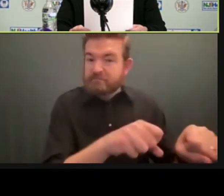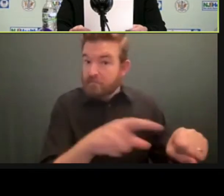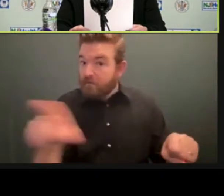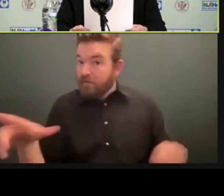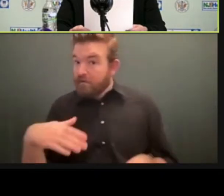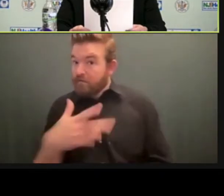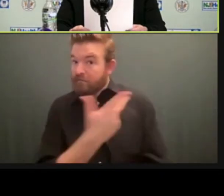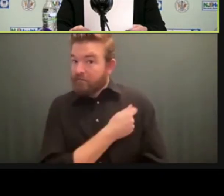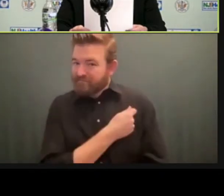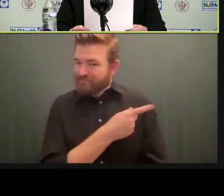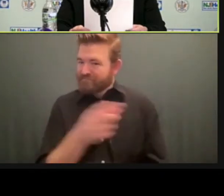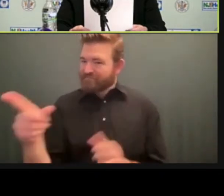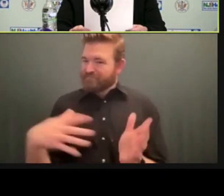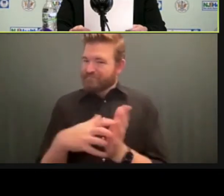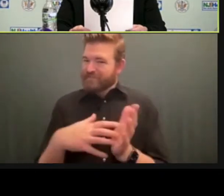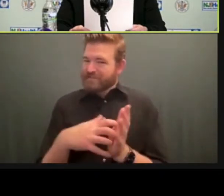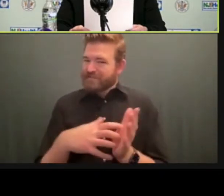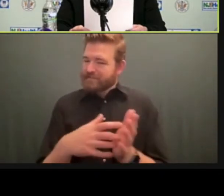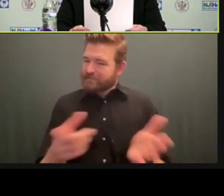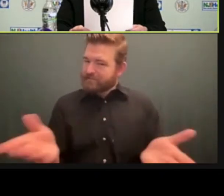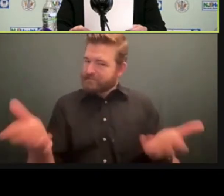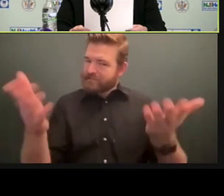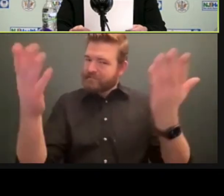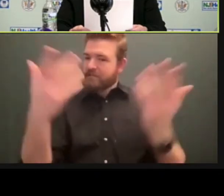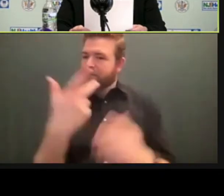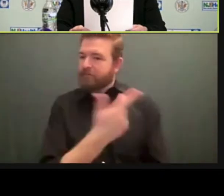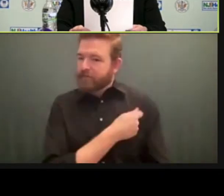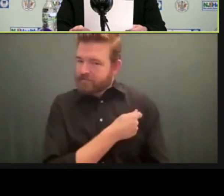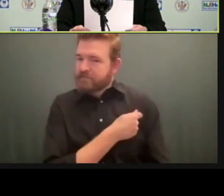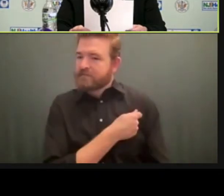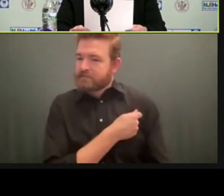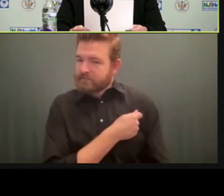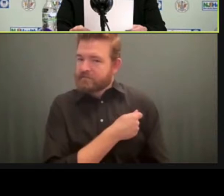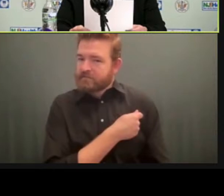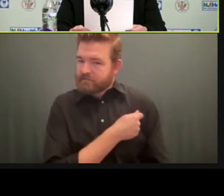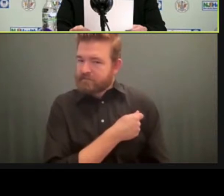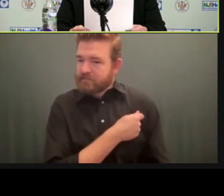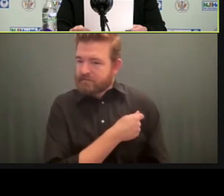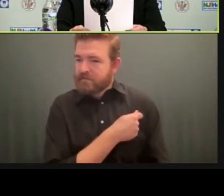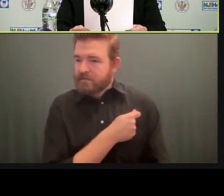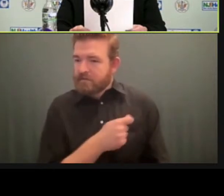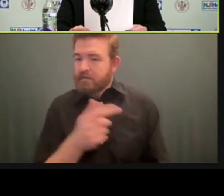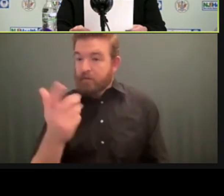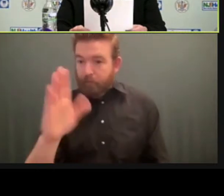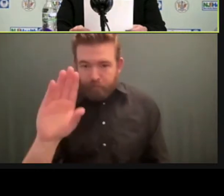boosted. So let's get vaccinated and get boosted to protect ourselves,